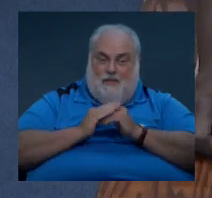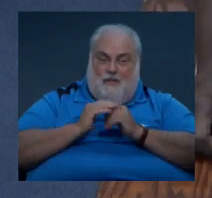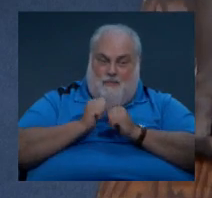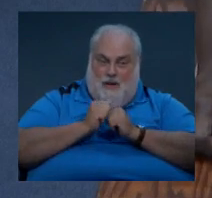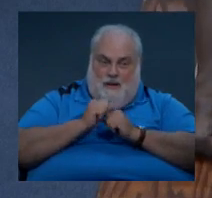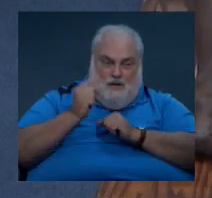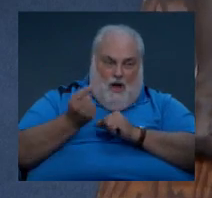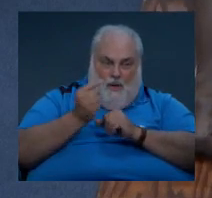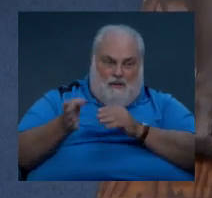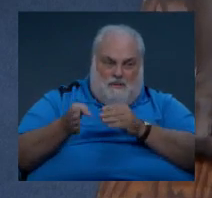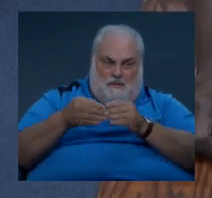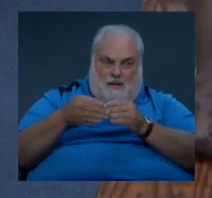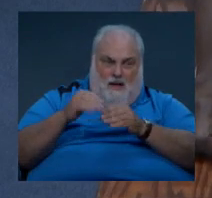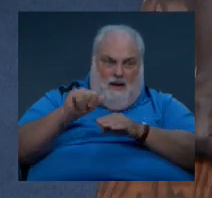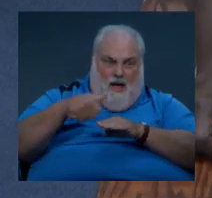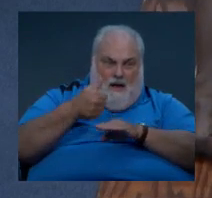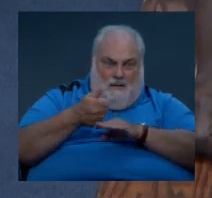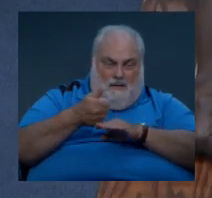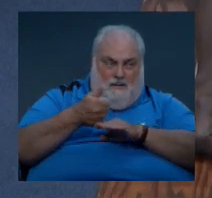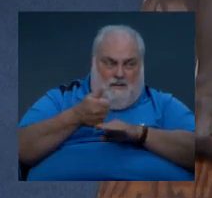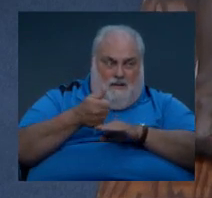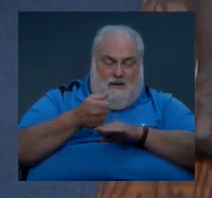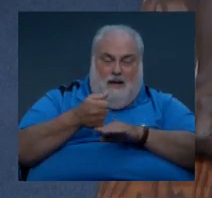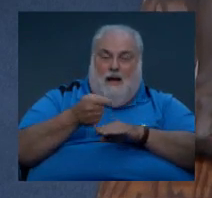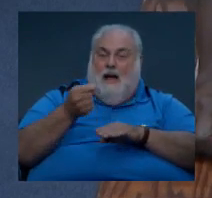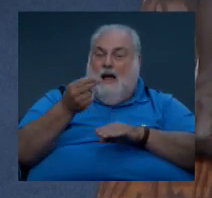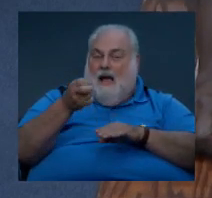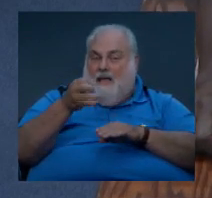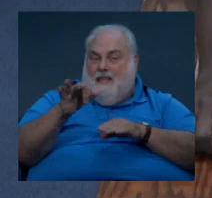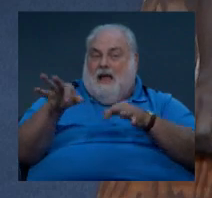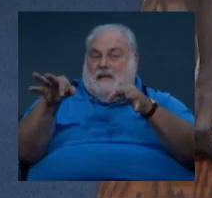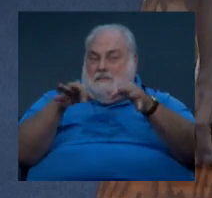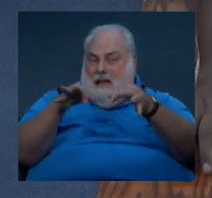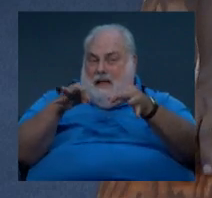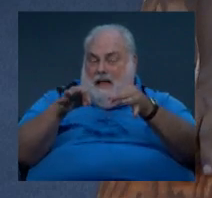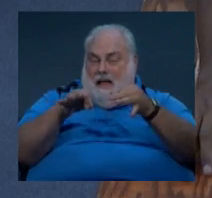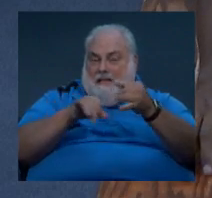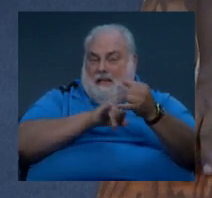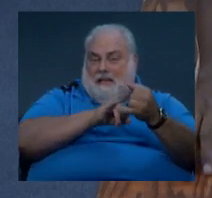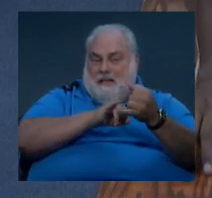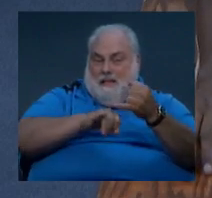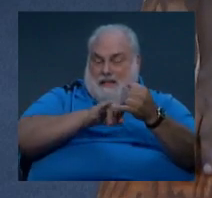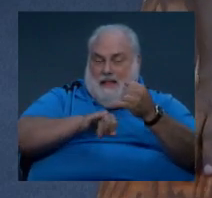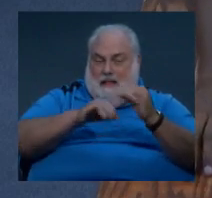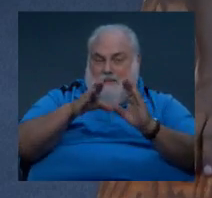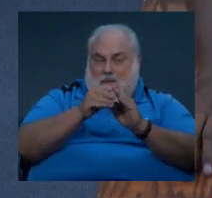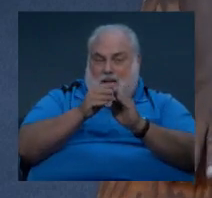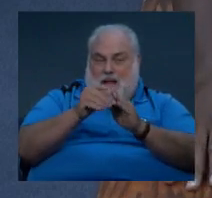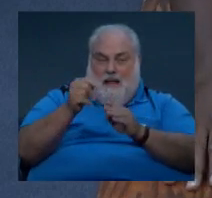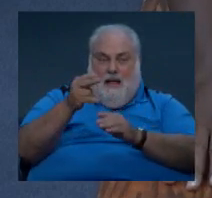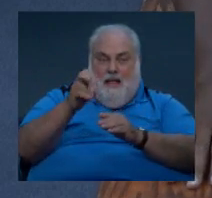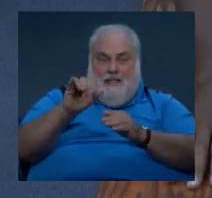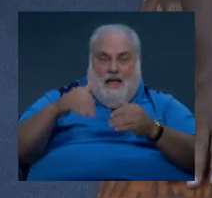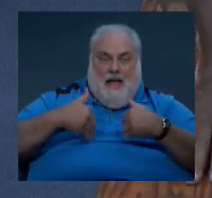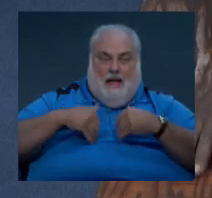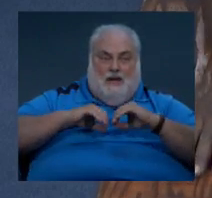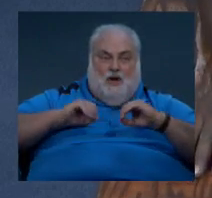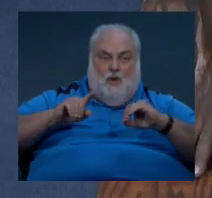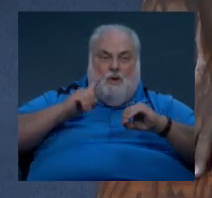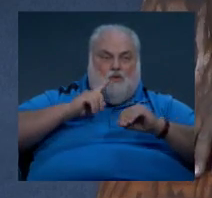is always locked. Now, the explanation that was given on the last meeting was saying that they didn't have anybody